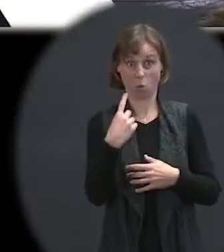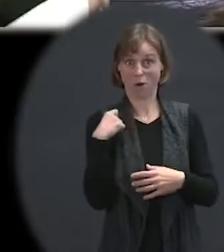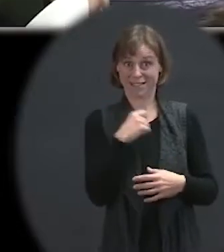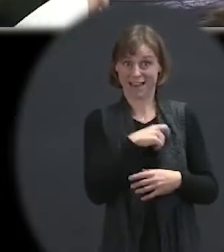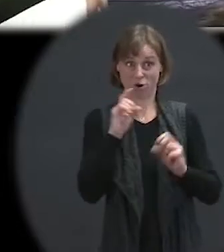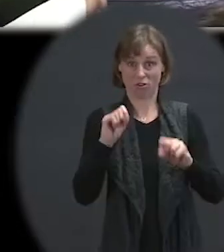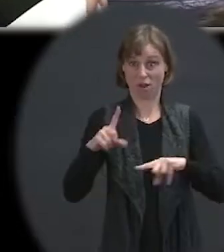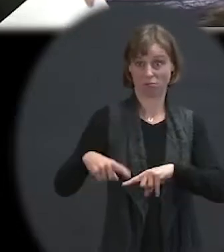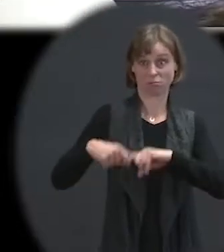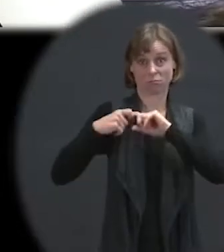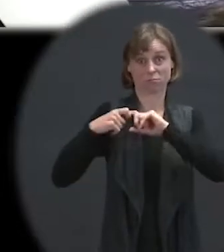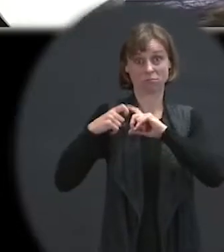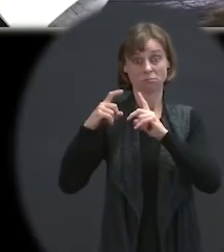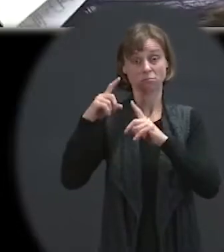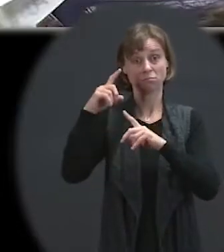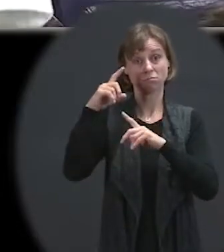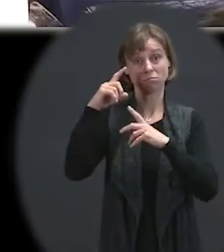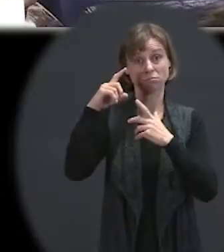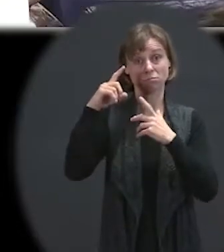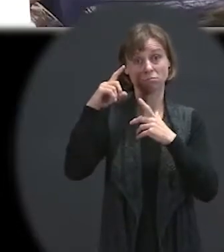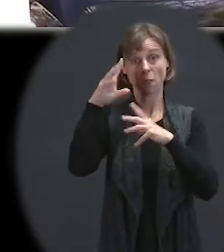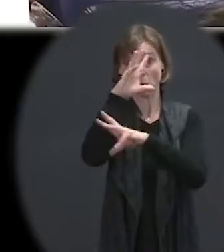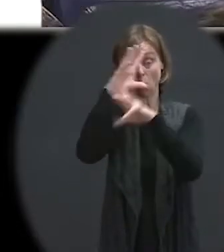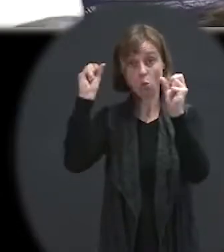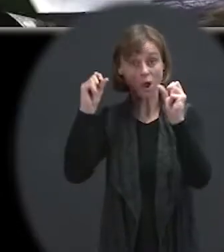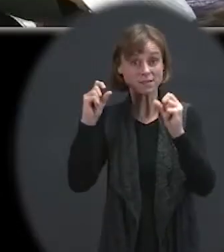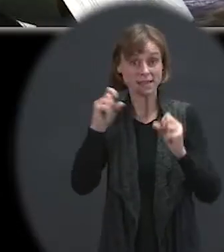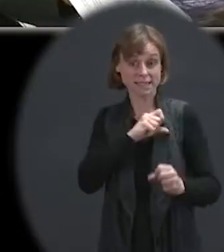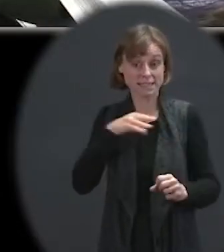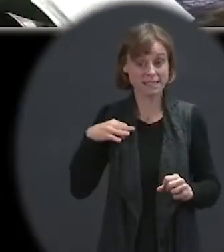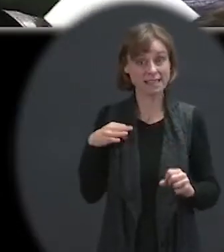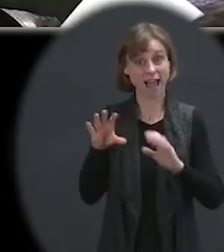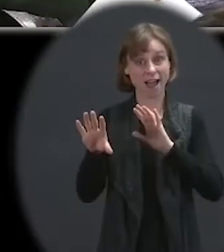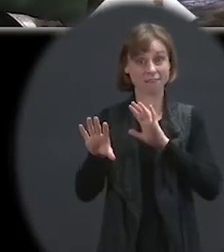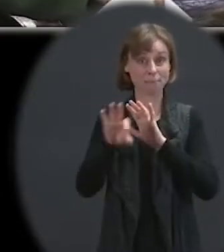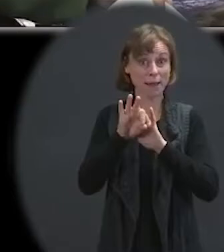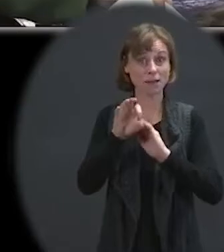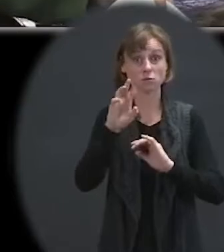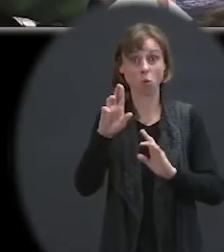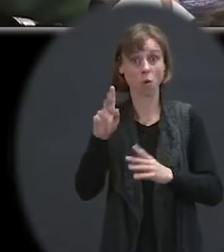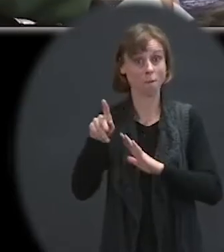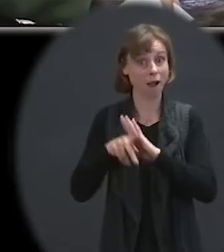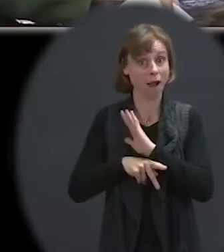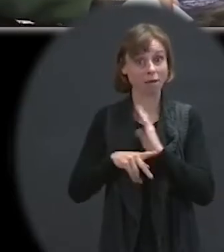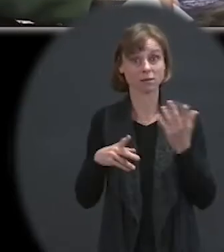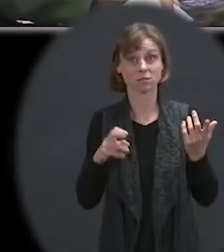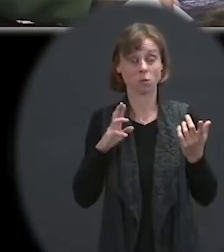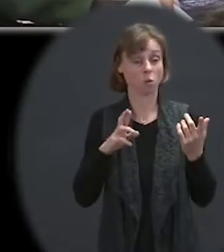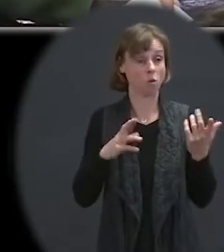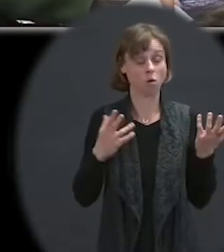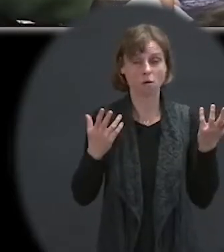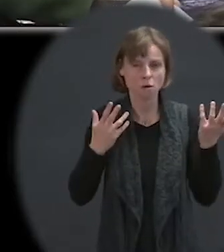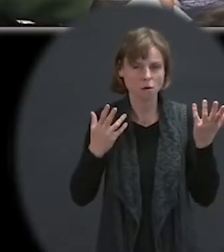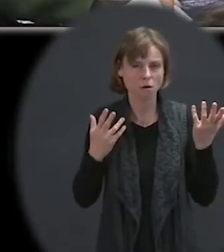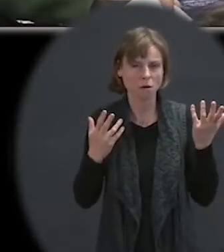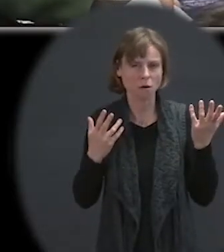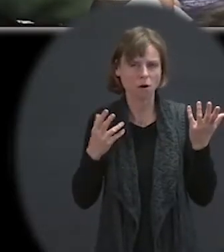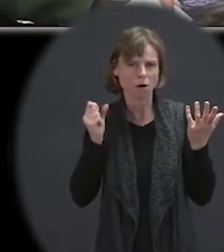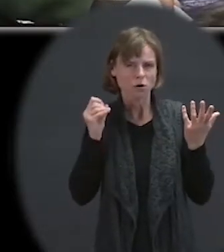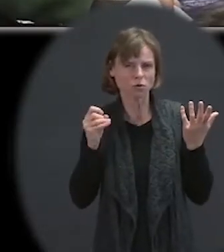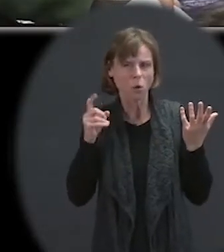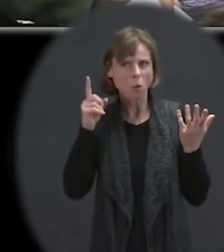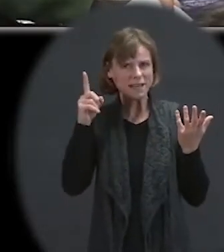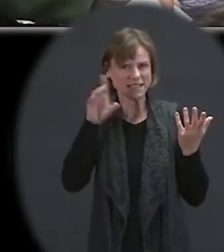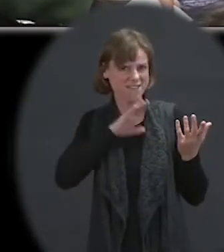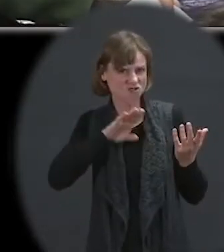the president's staff picks or his policy potentially with the minimum wage, maybe not making it into the coronavirus relief bill. Is he frustrated